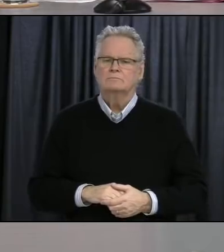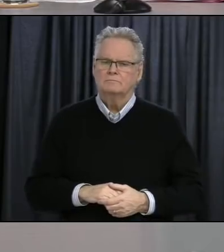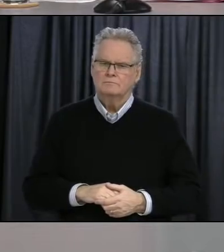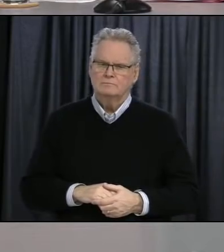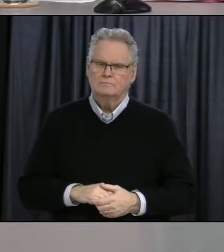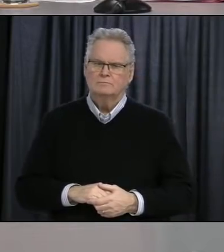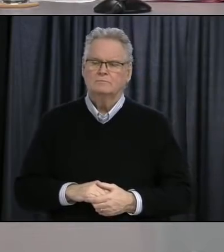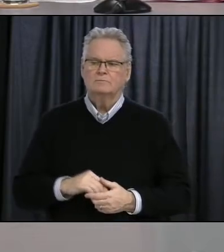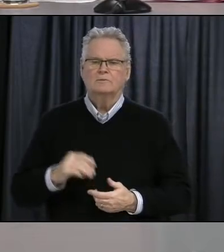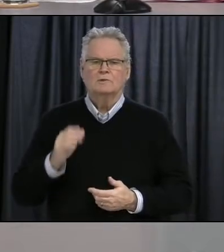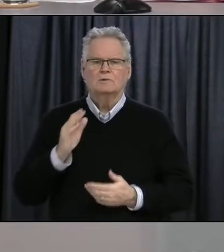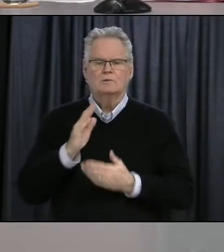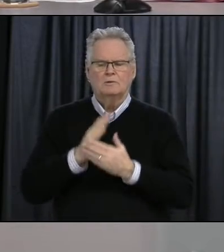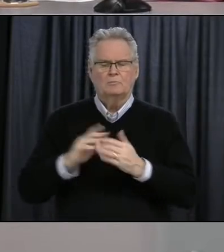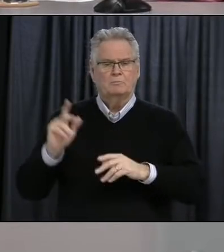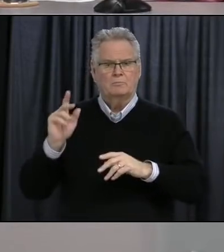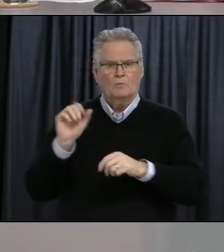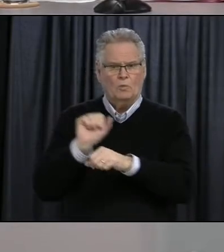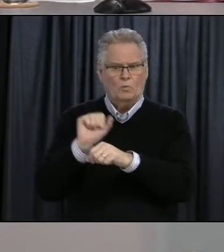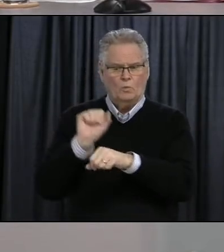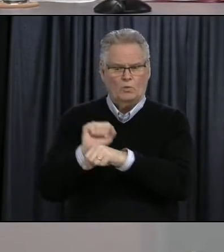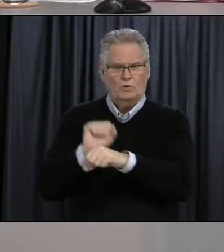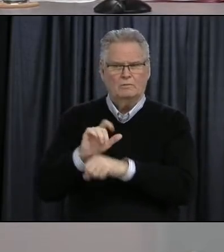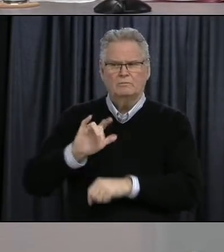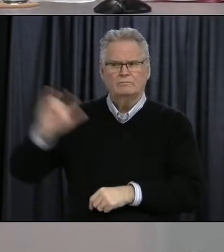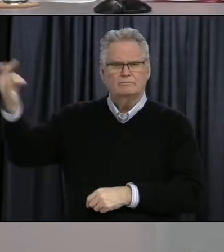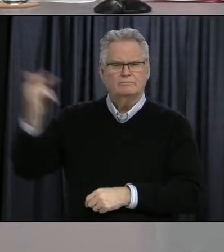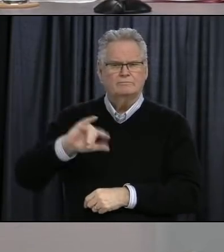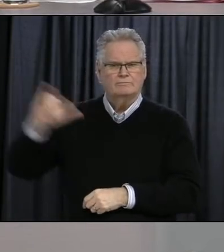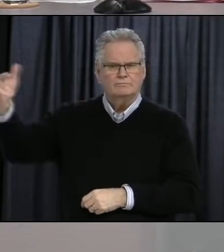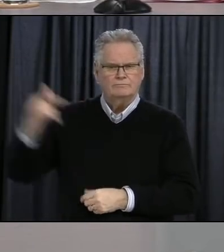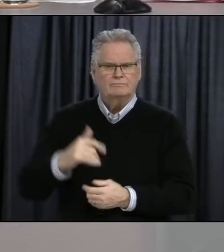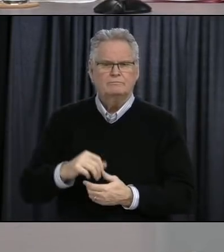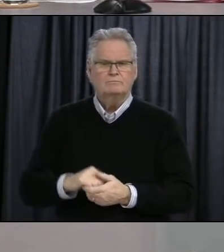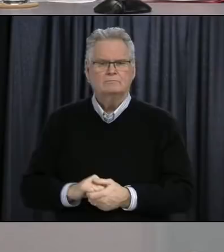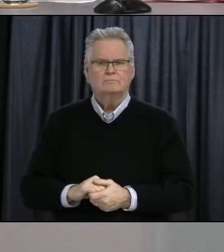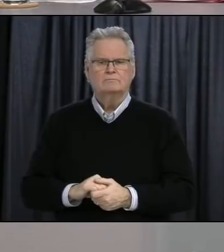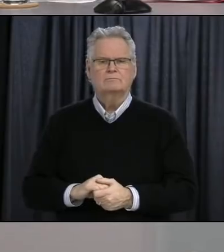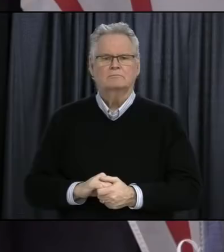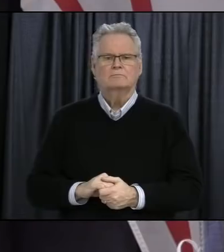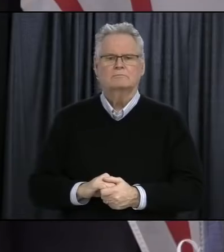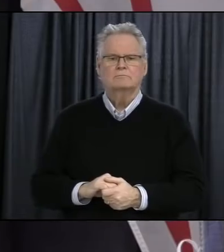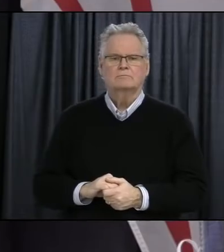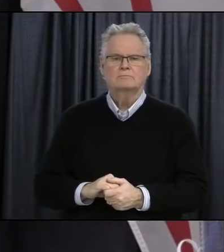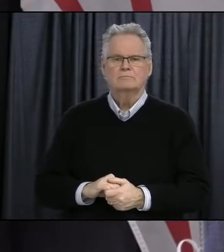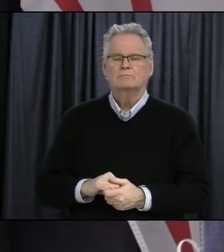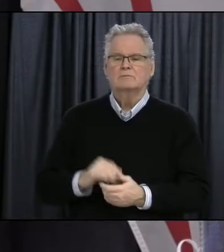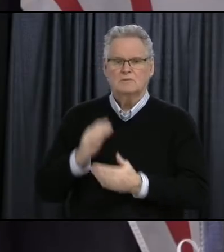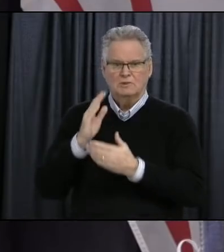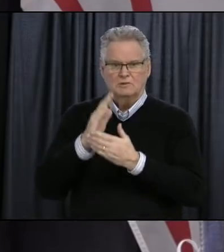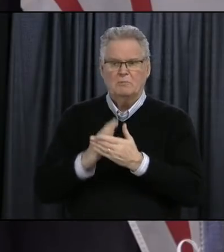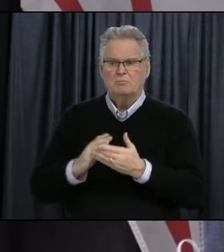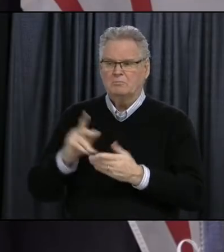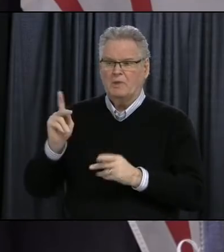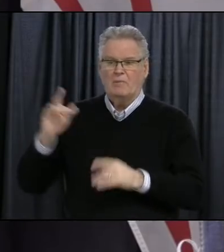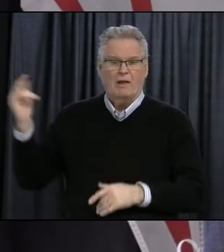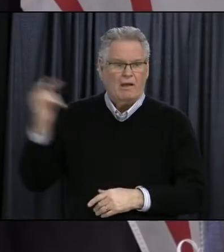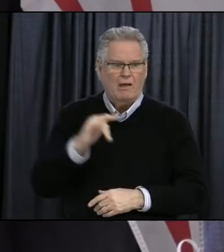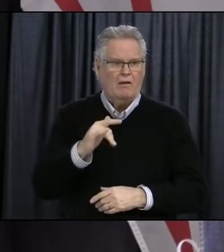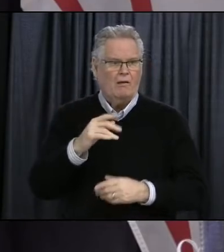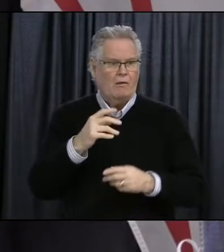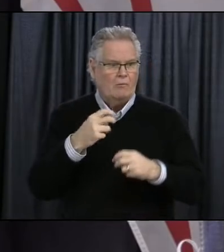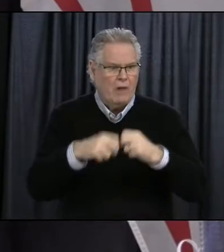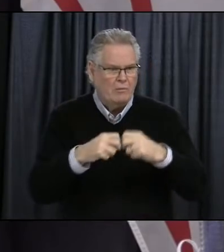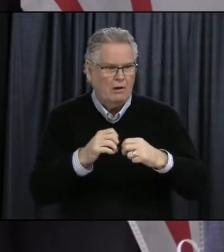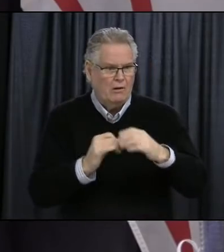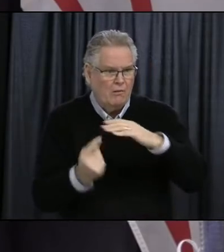example, live in Alberta, which requires zero isolation when they go back and forth to their work sites? I mean, we've all recognized, I think the whole